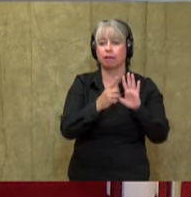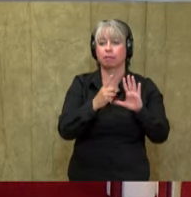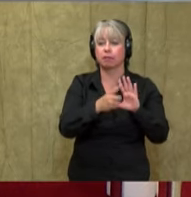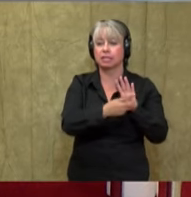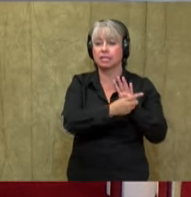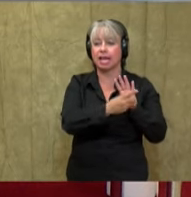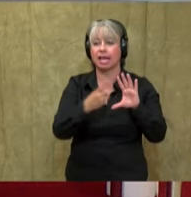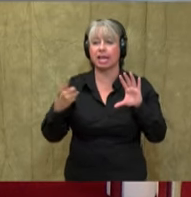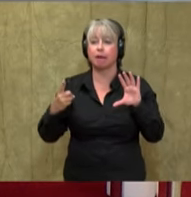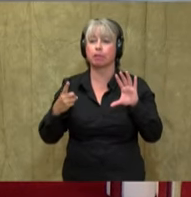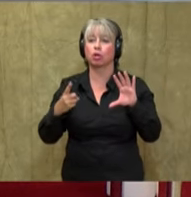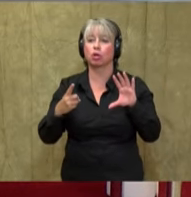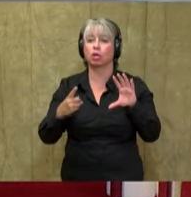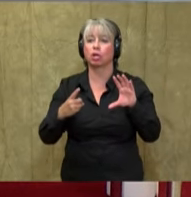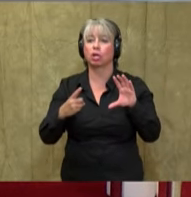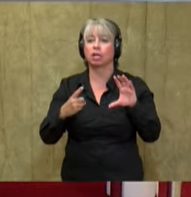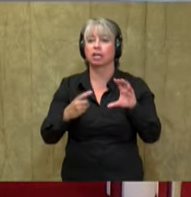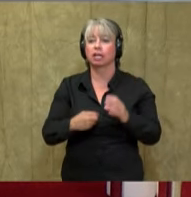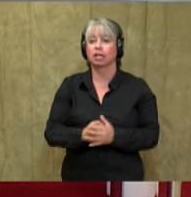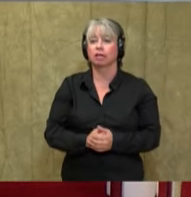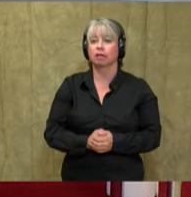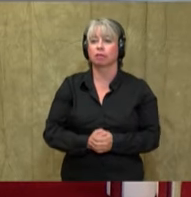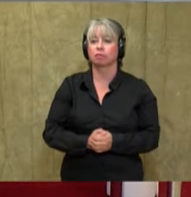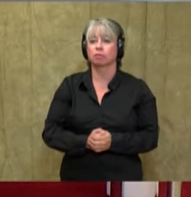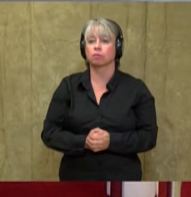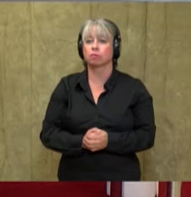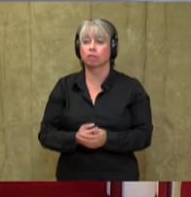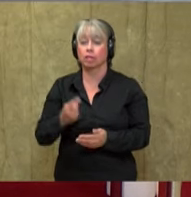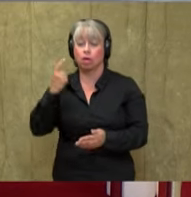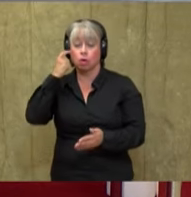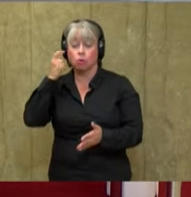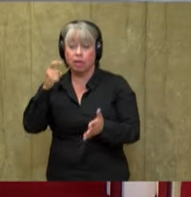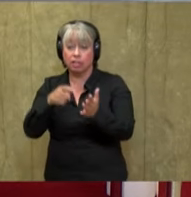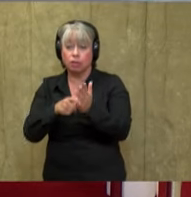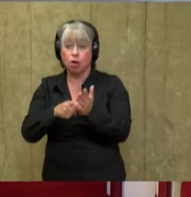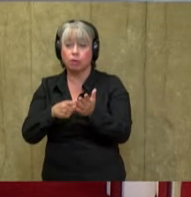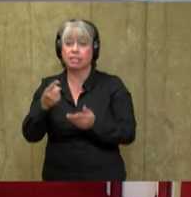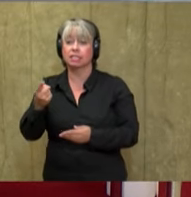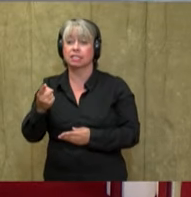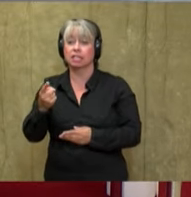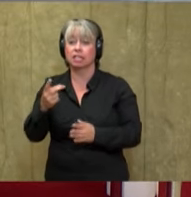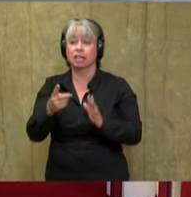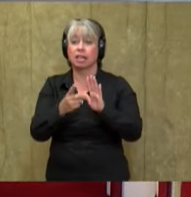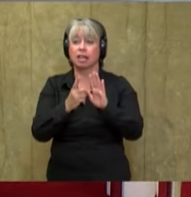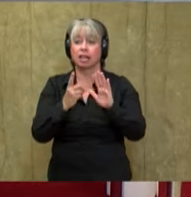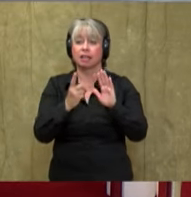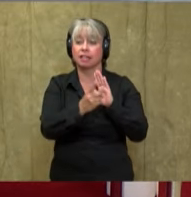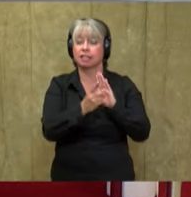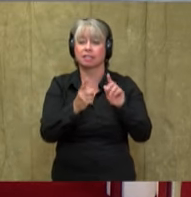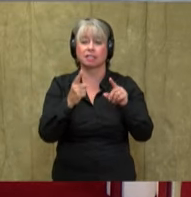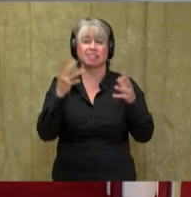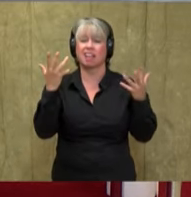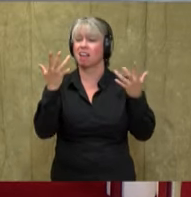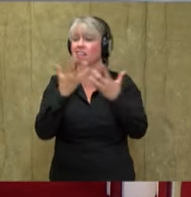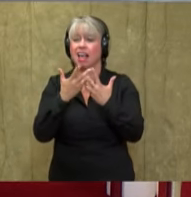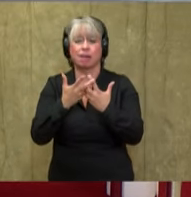this cone up to this cylinder, what do you notice? Their diameters are not the